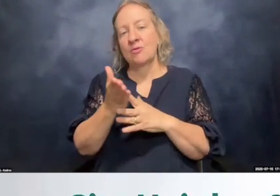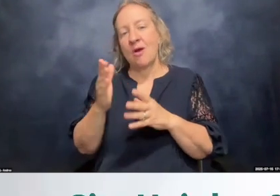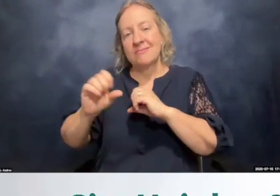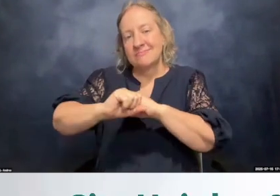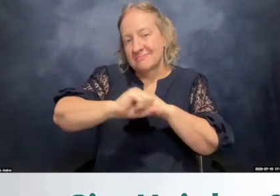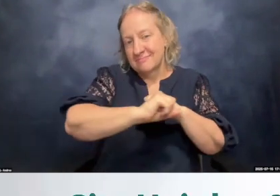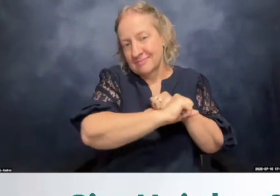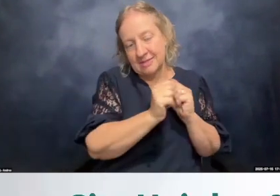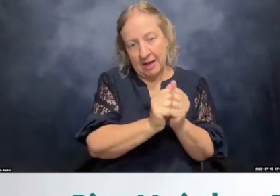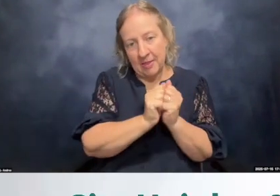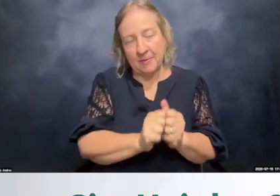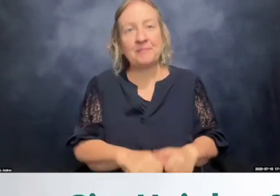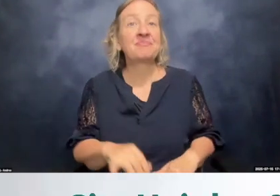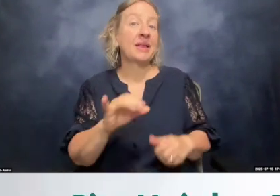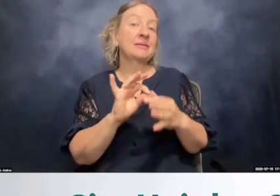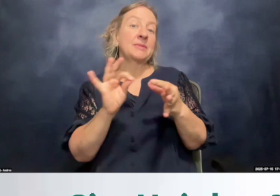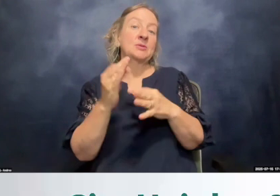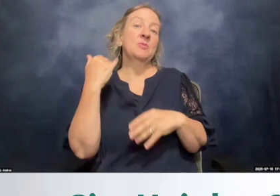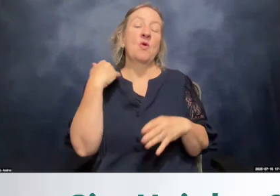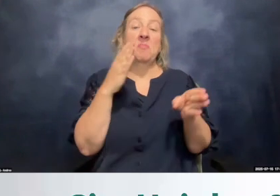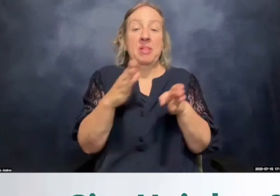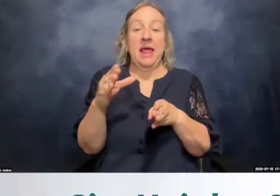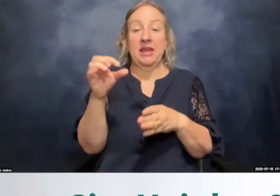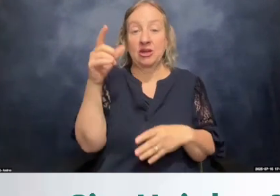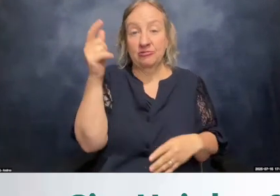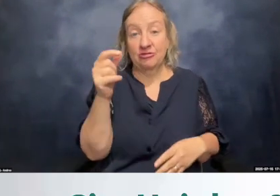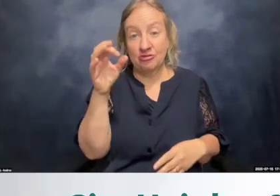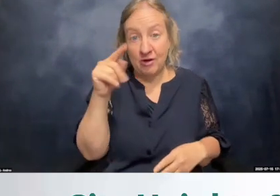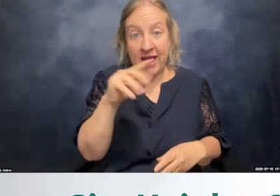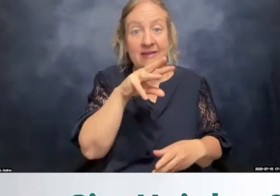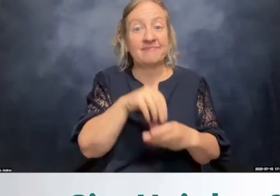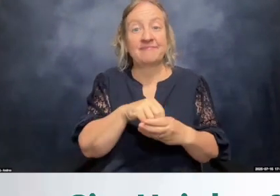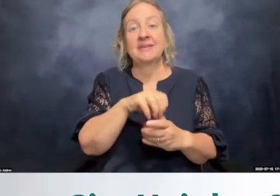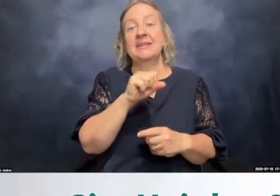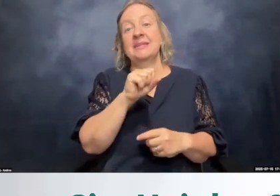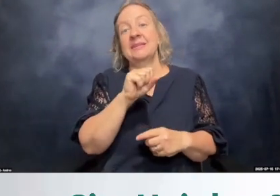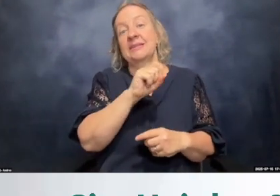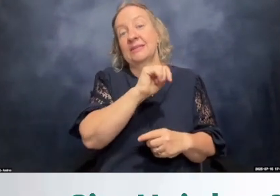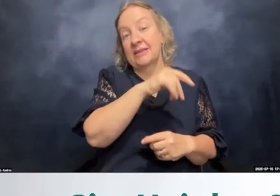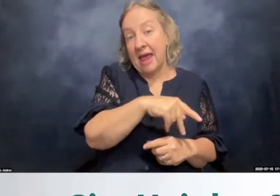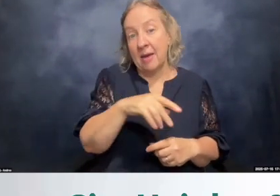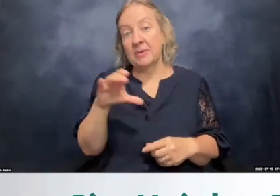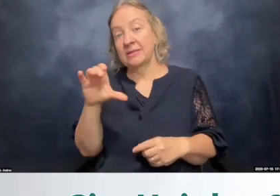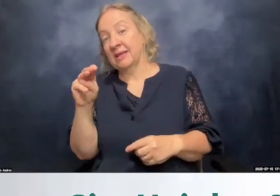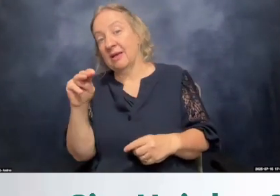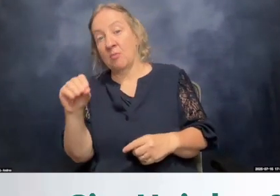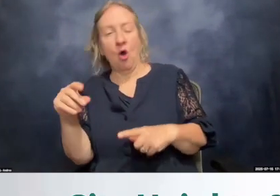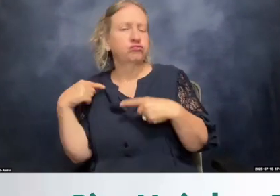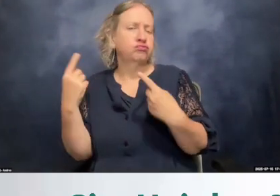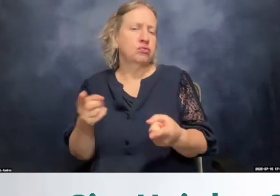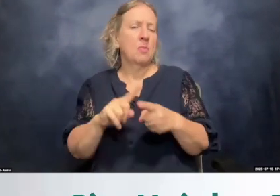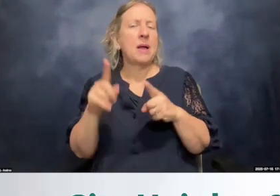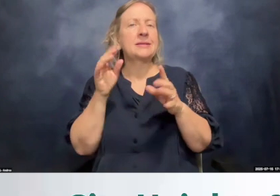As mentioned earlier, planning grants were originally part of the STEP and CMO projects, but we made a deliberate decision to create a